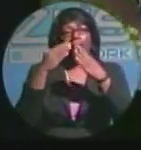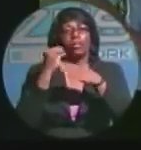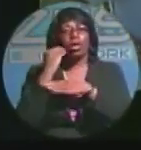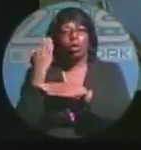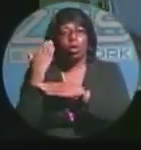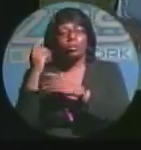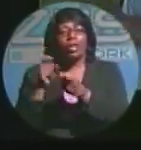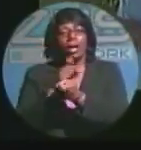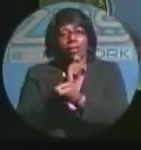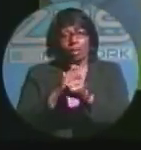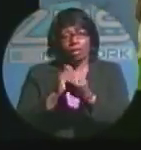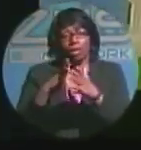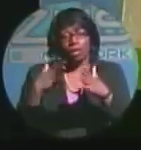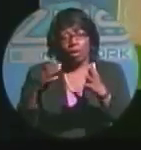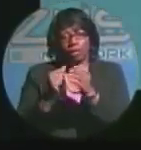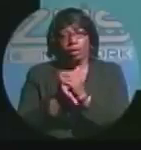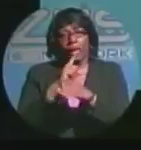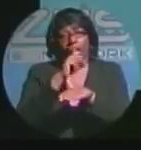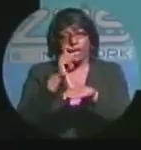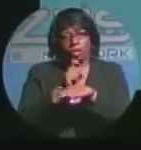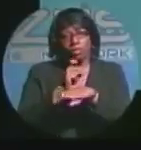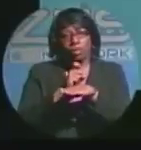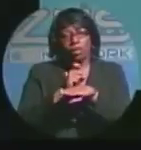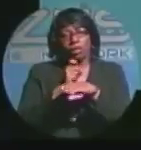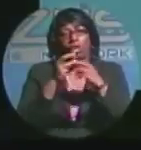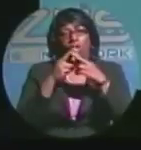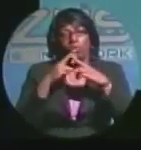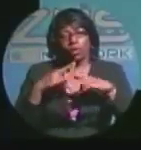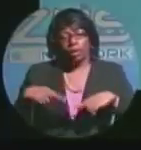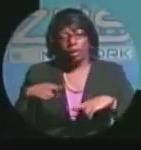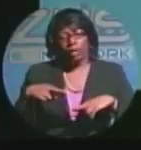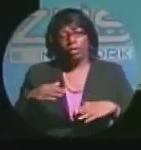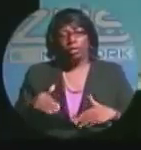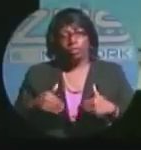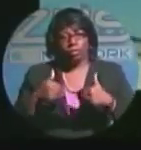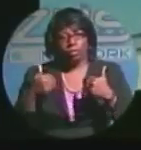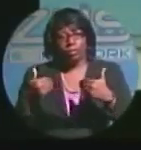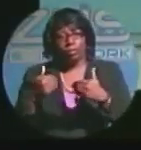Exuma breathing a sigh of relief. Reporting for the ZNS News Network, I am Julian Gibson.